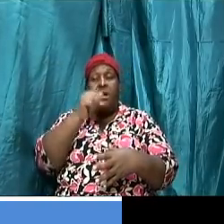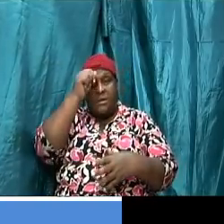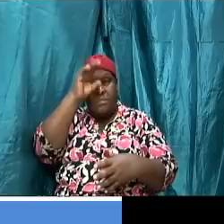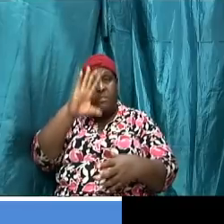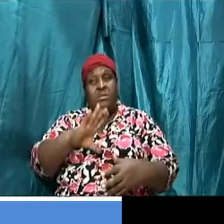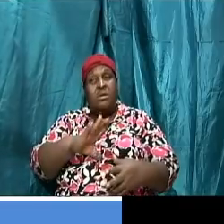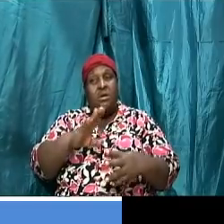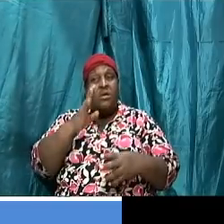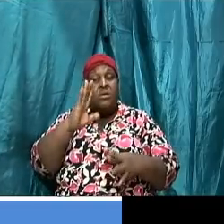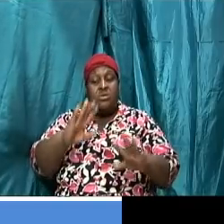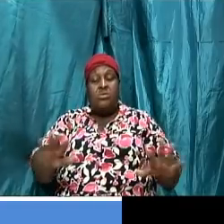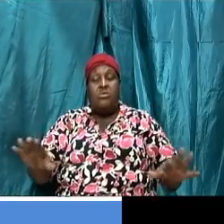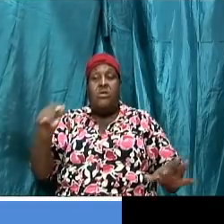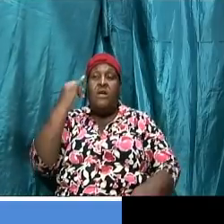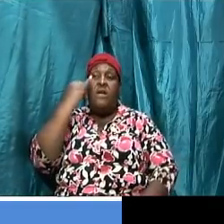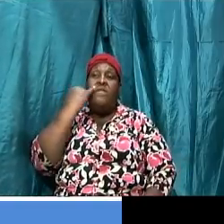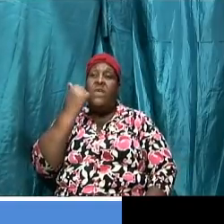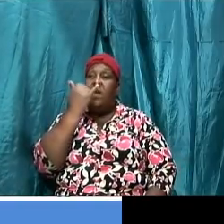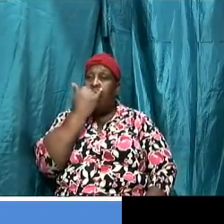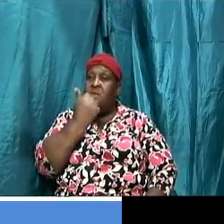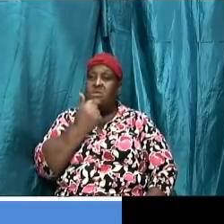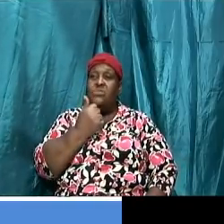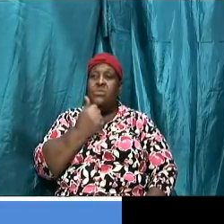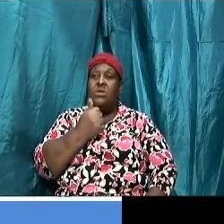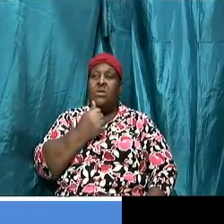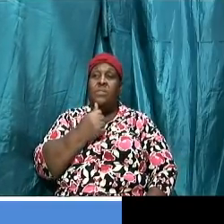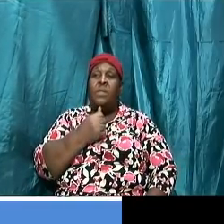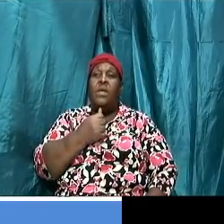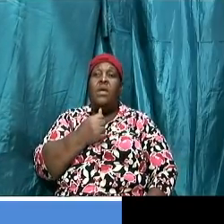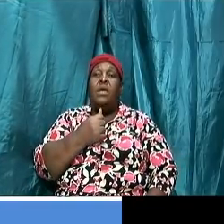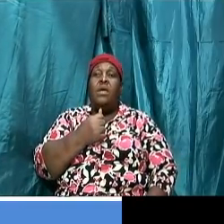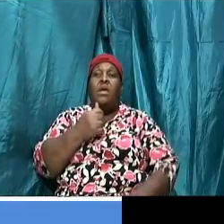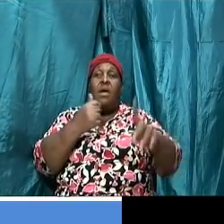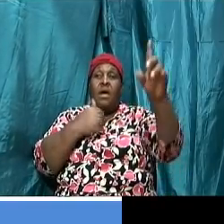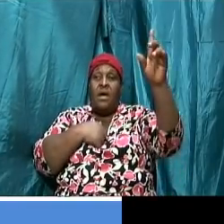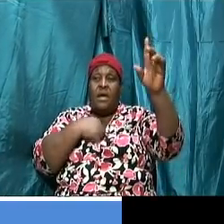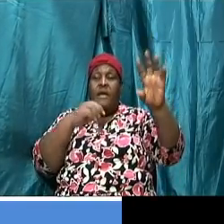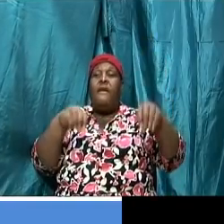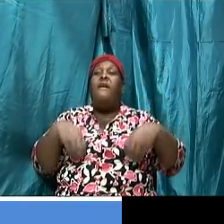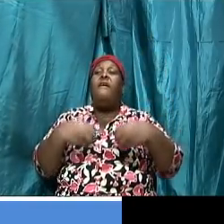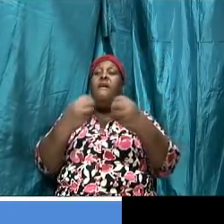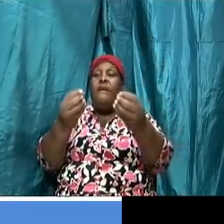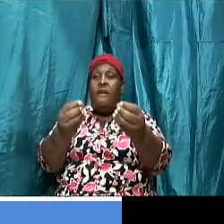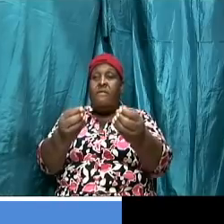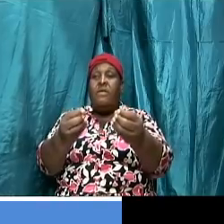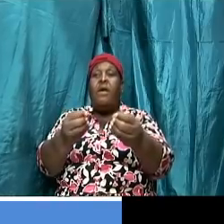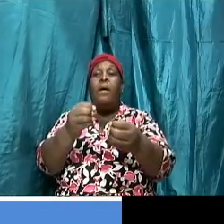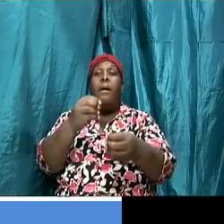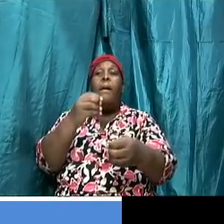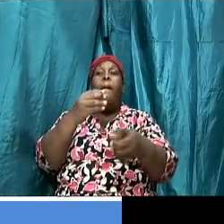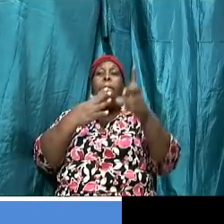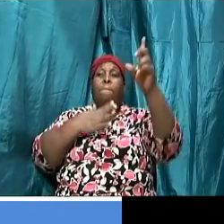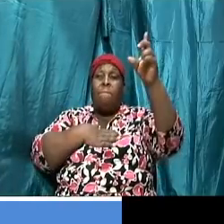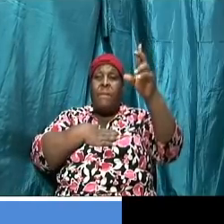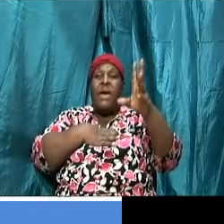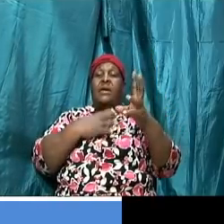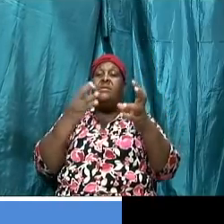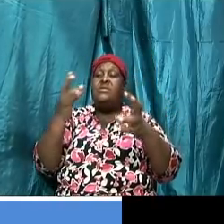20 and verse 12. "Moreover also, I gave them my Sabbaths to be a sign